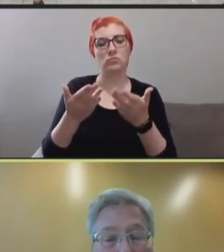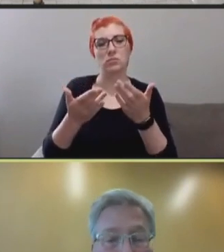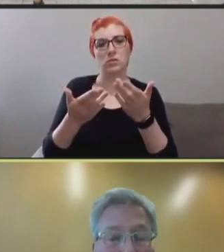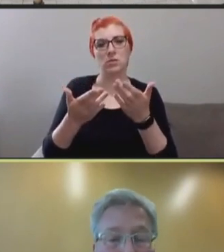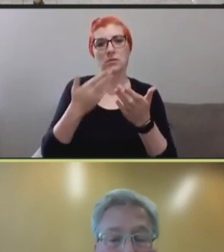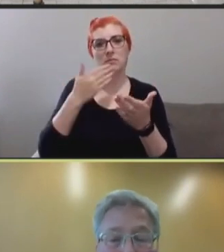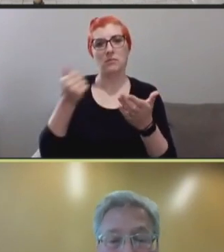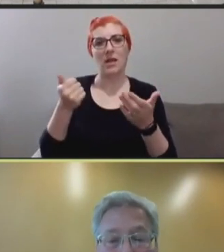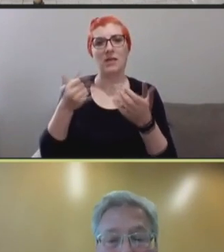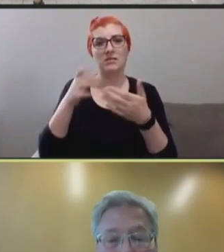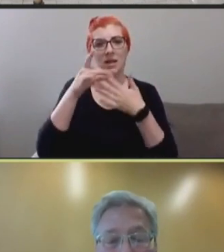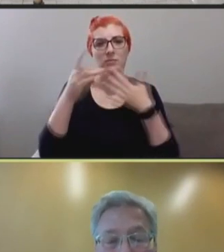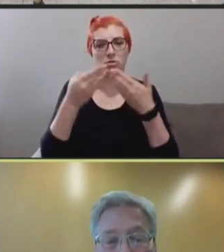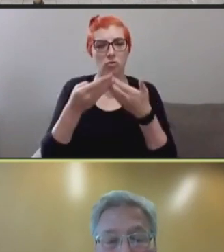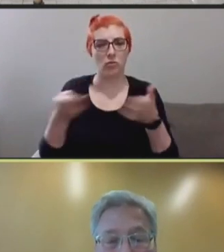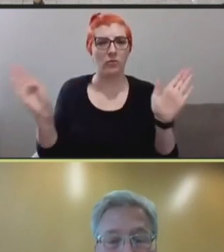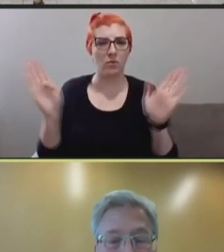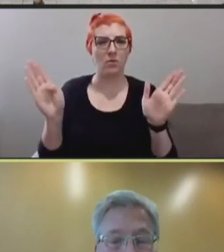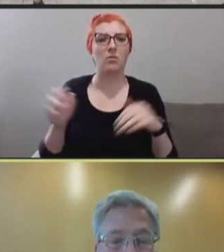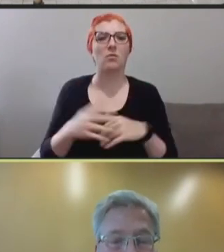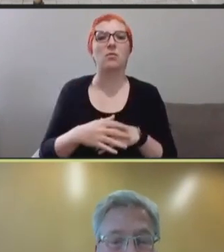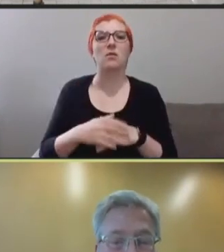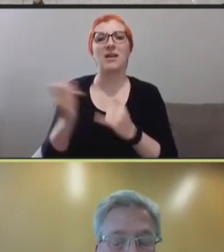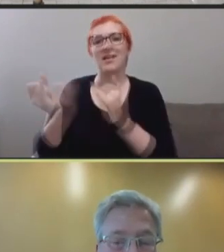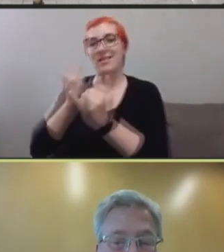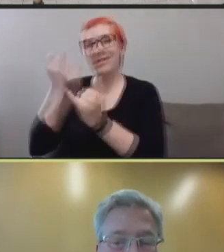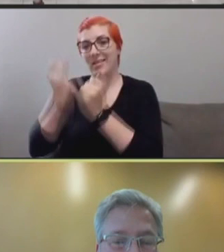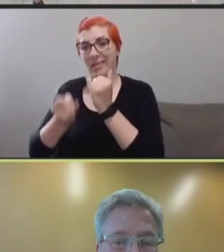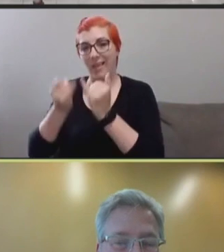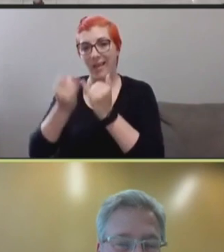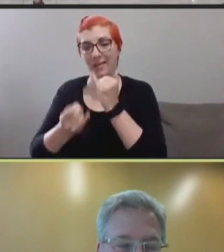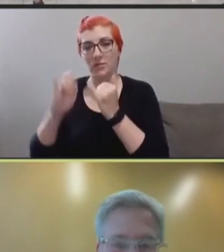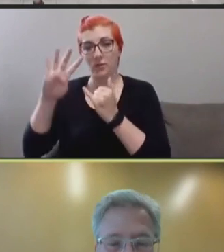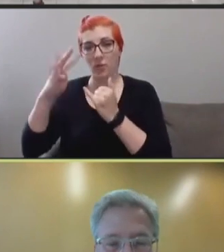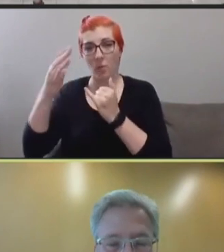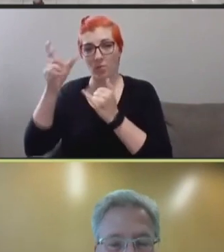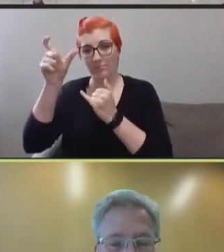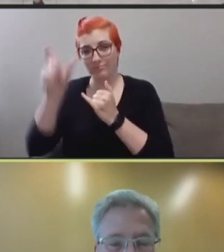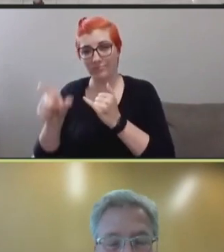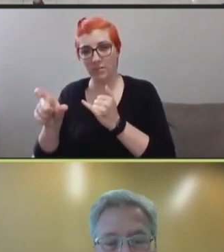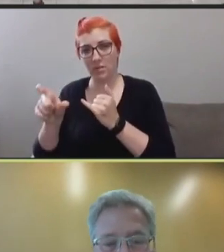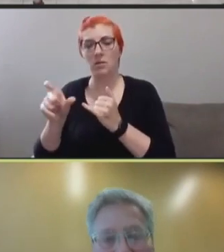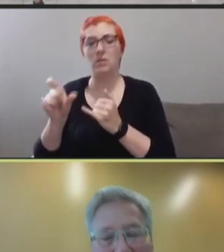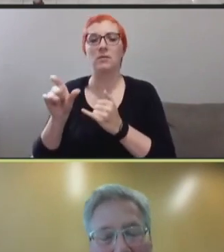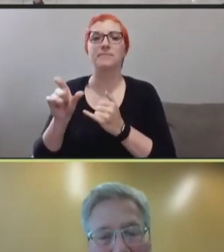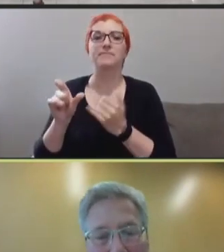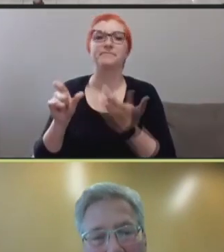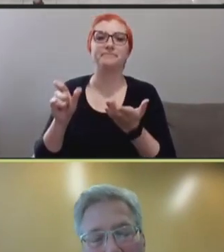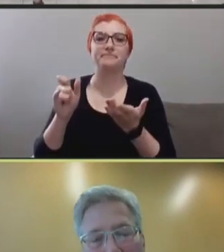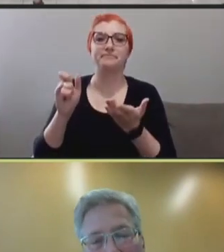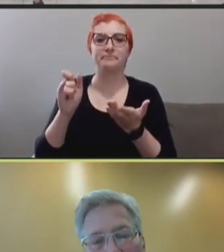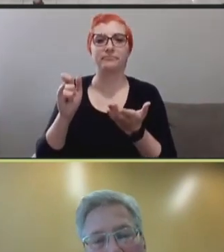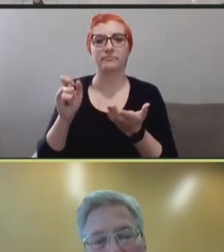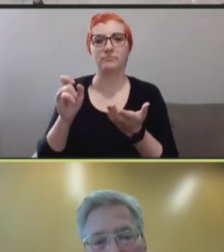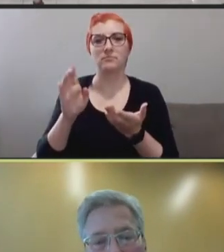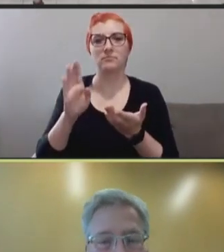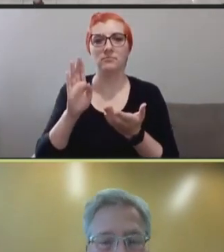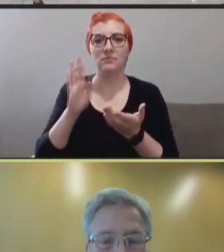overall. And that last category are those where, if I were putting it in a slightly pejorative